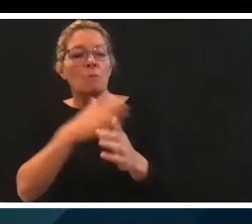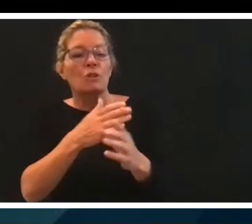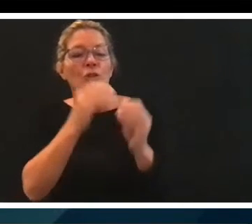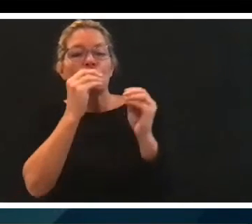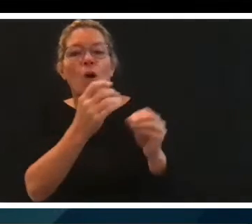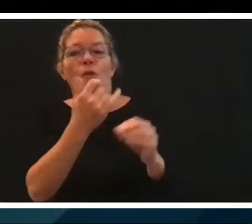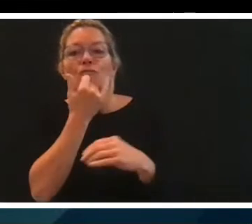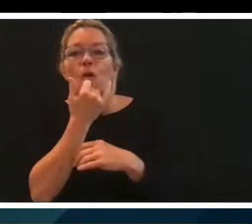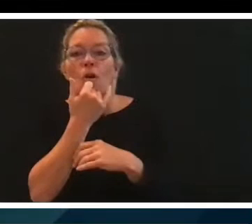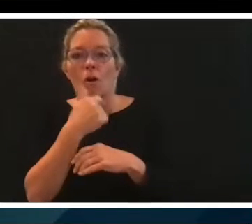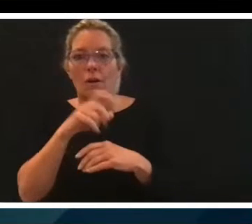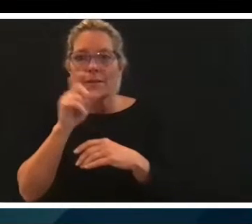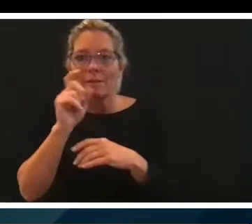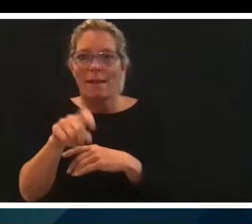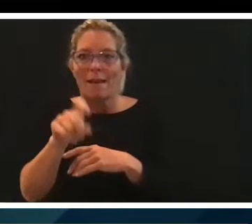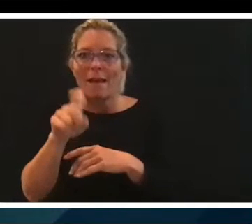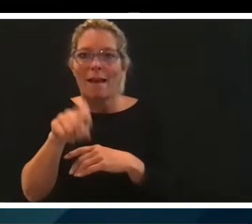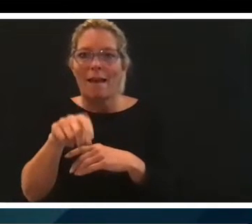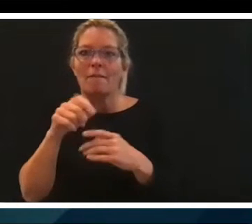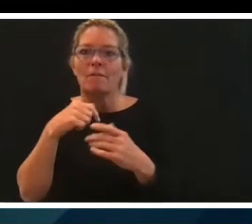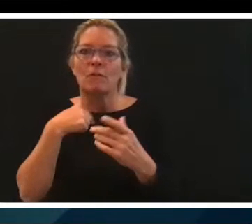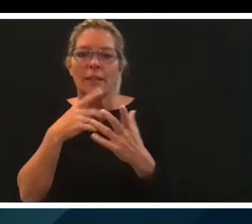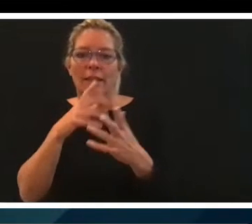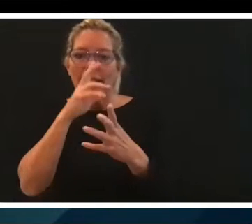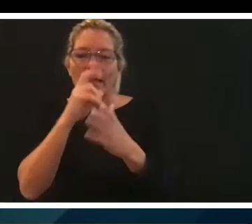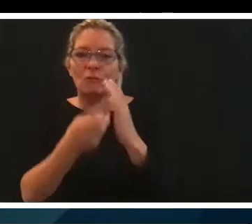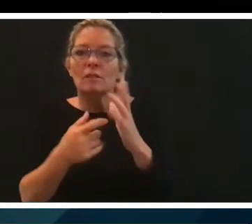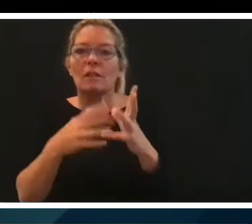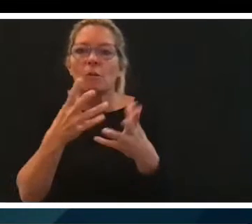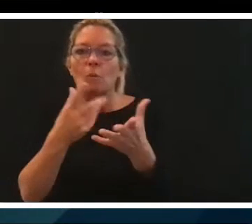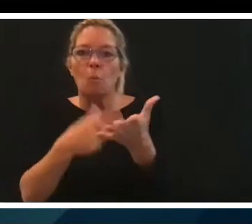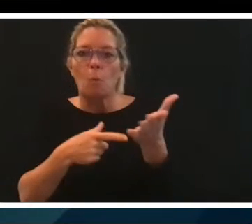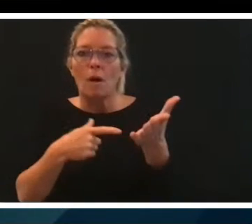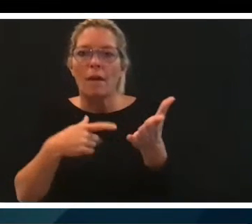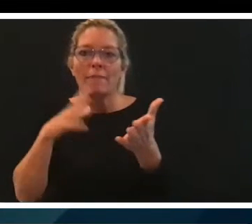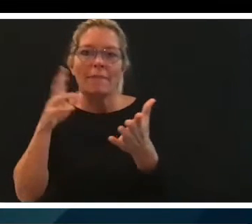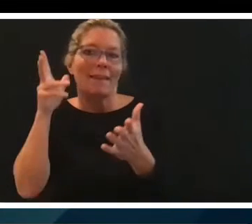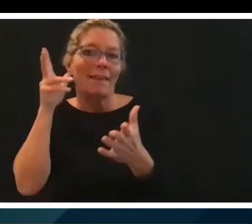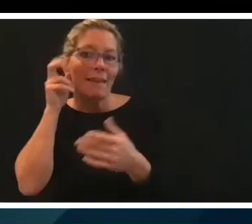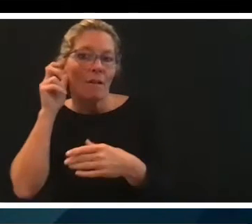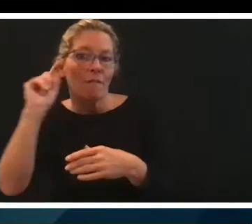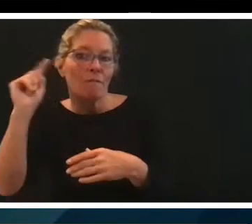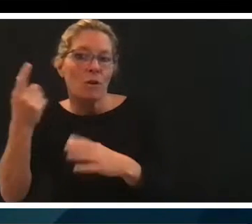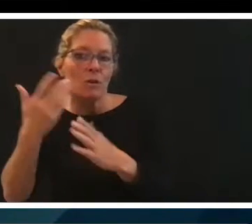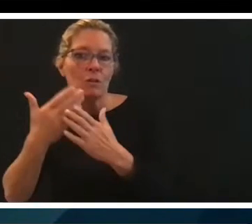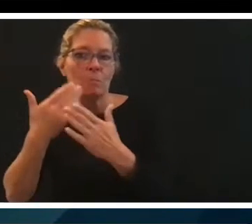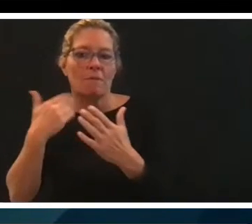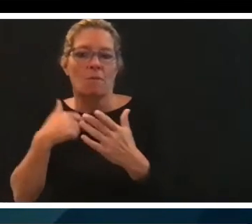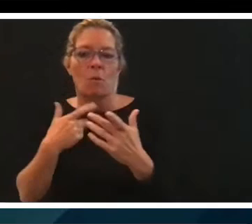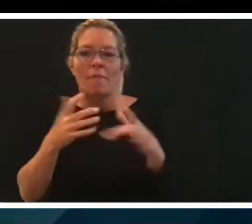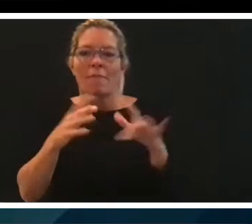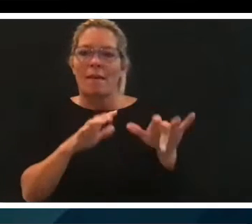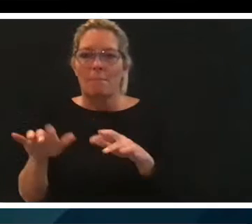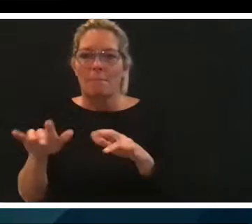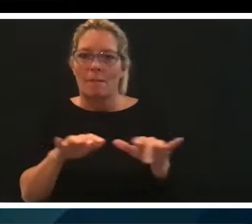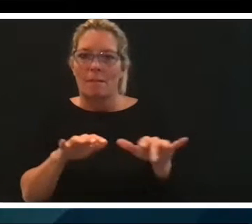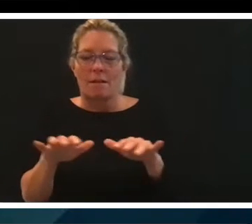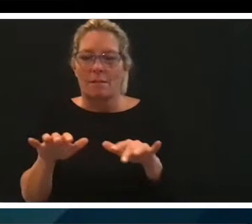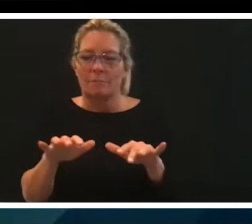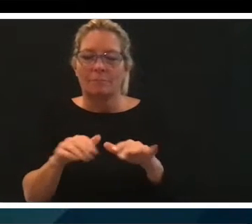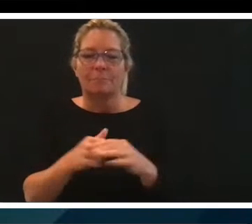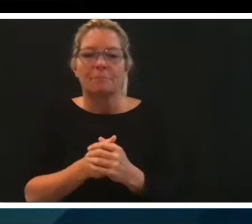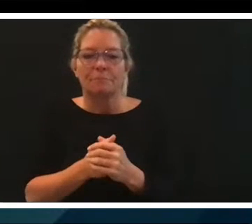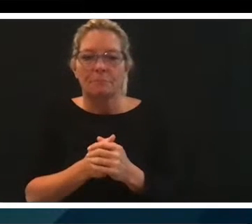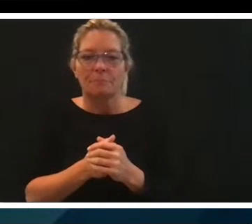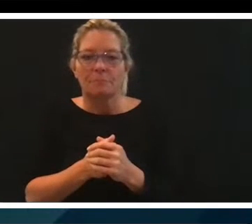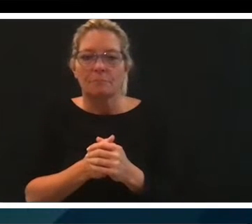what they hear first before what they play. Hmm. And I didn't get a lot of that growing up. They teach you